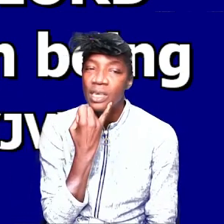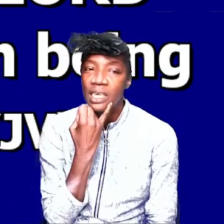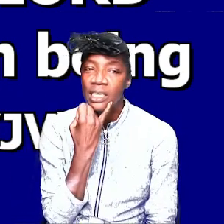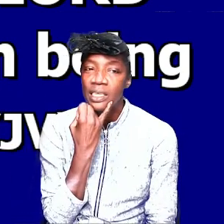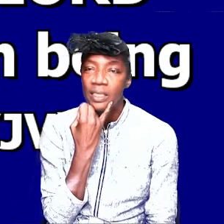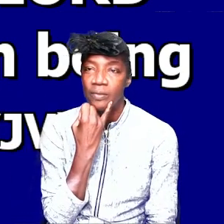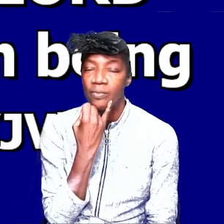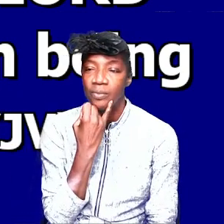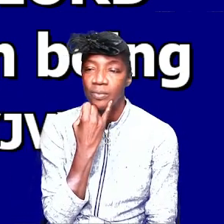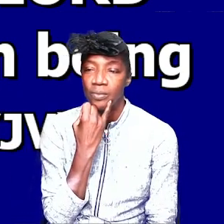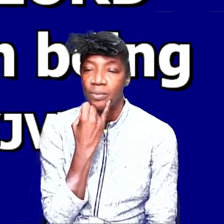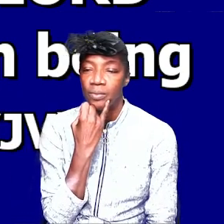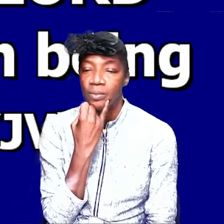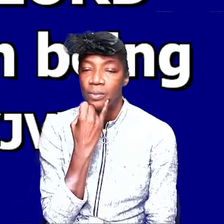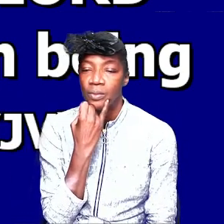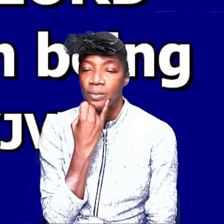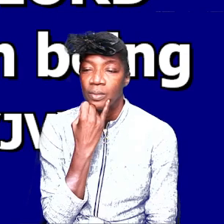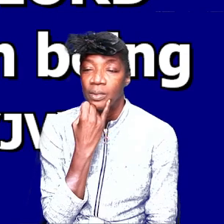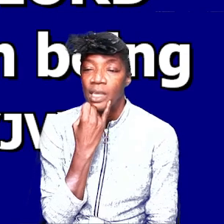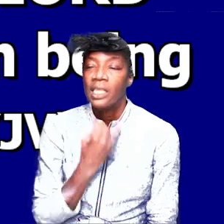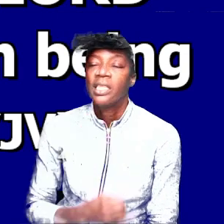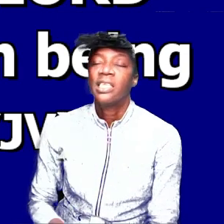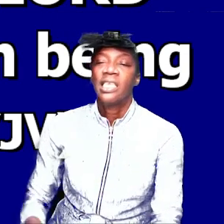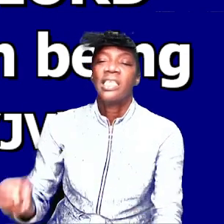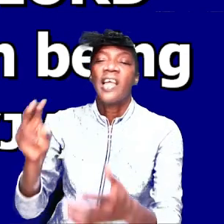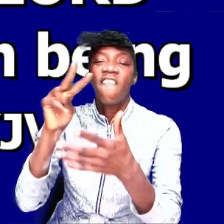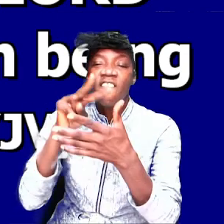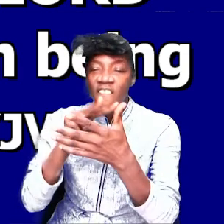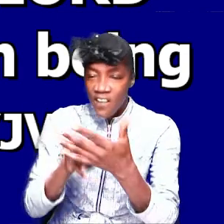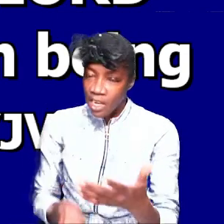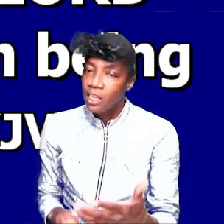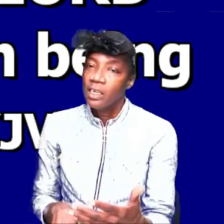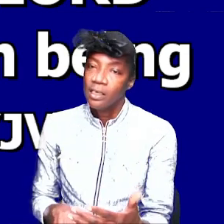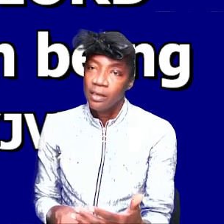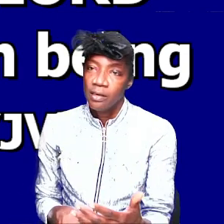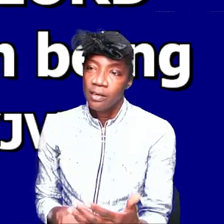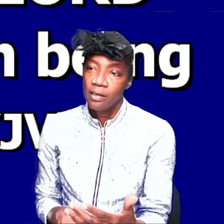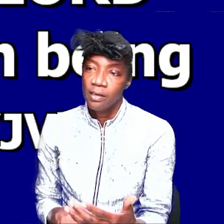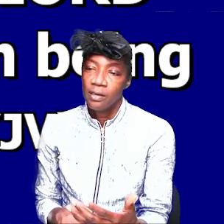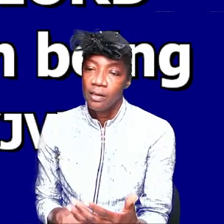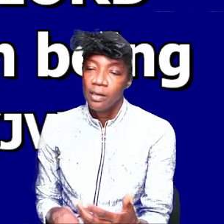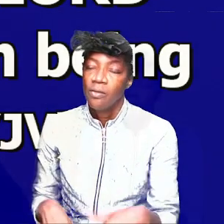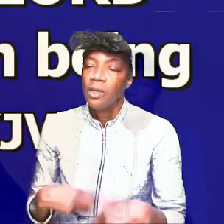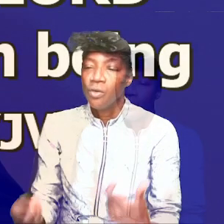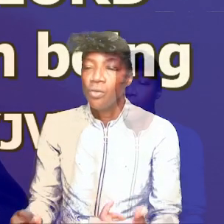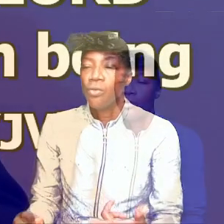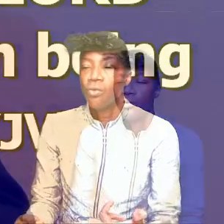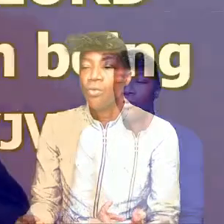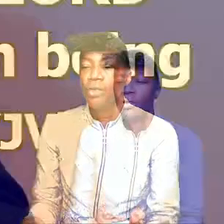is our key verse. If we, as we get into the lesson,